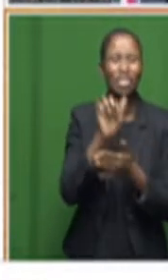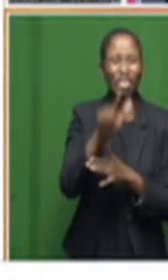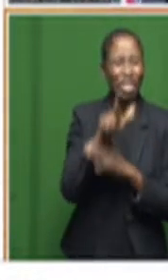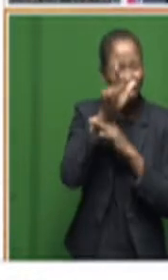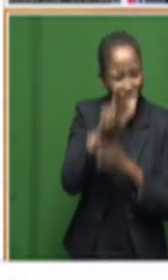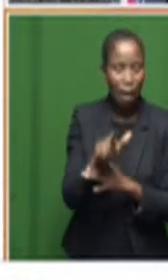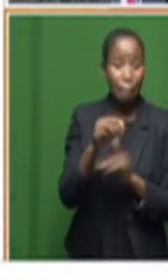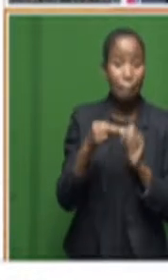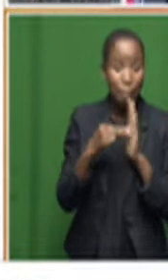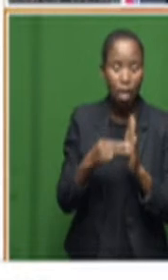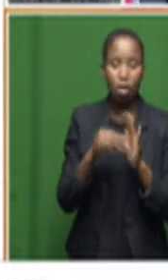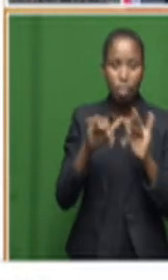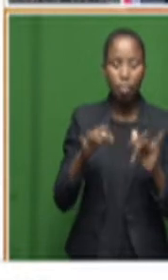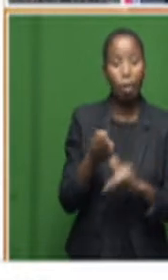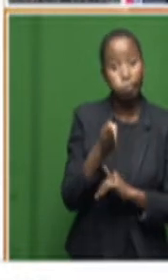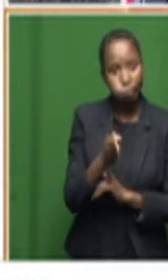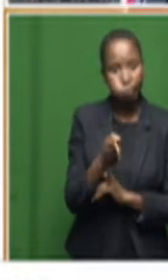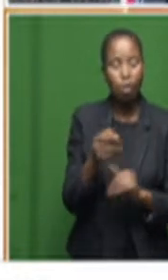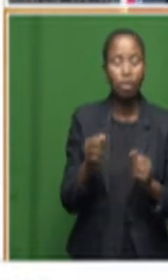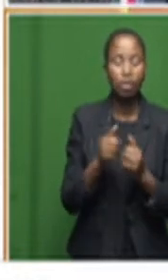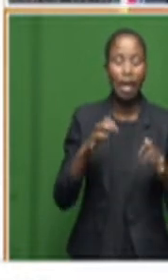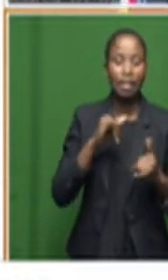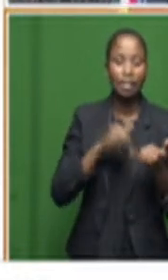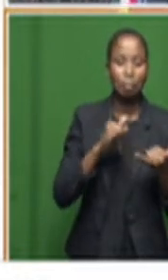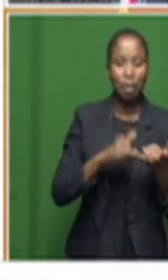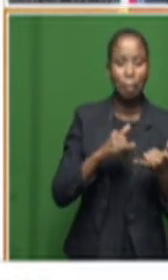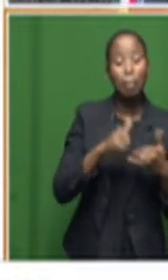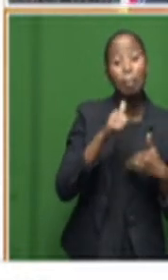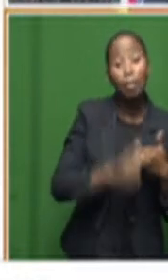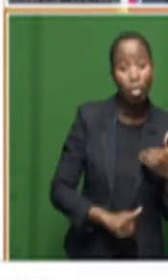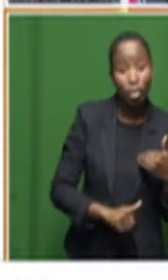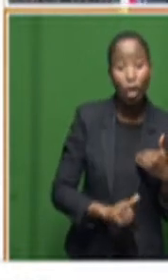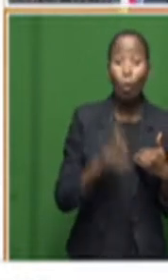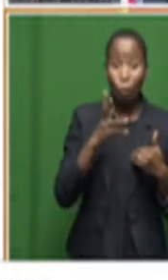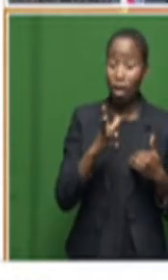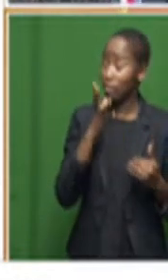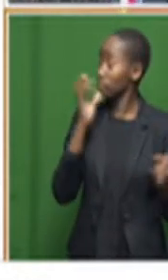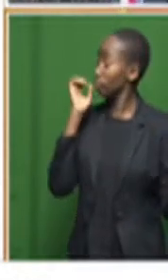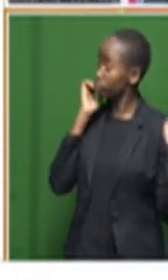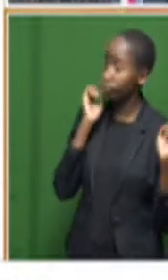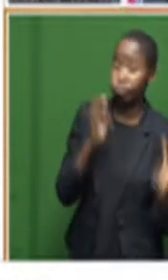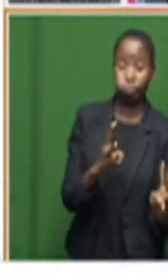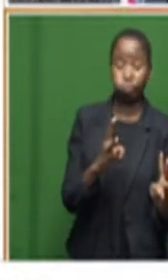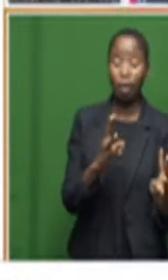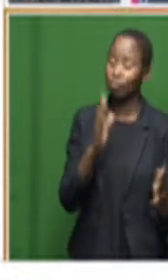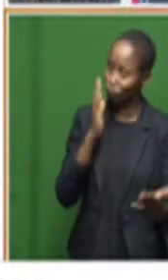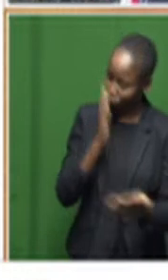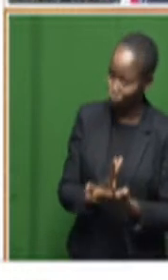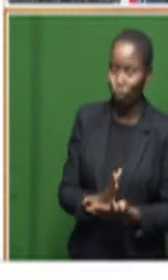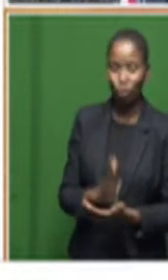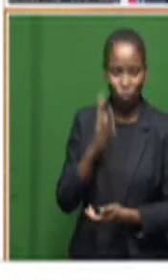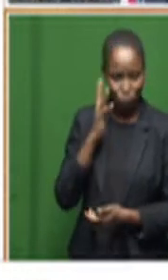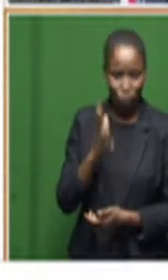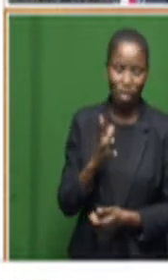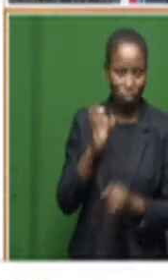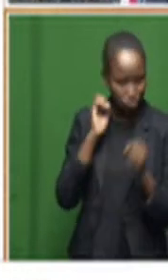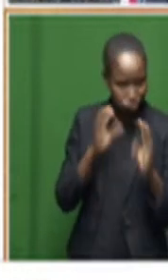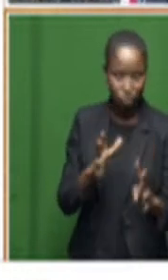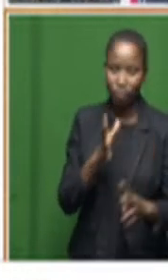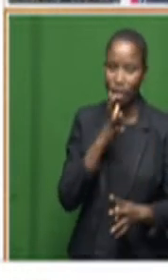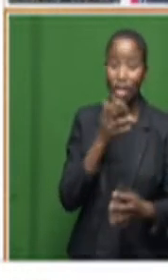that category from the 1st of September, and they will come in numbers for vaccination, I am sure. And then the 35